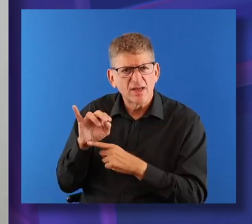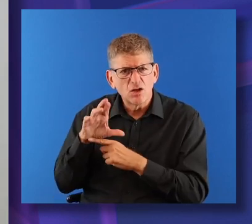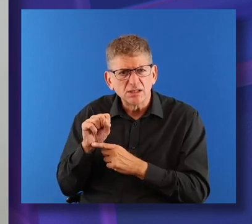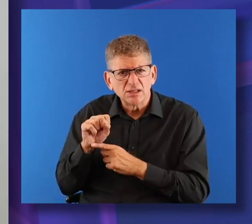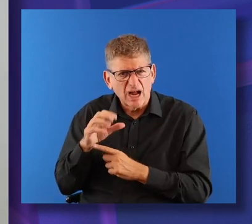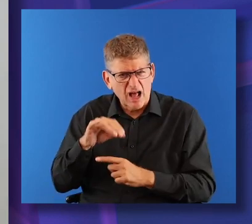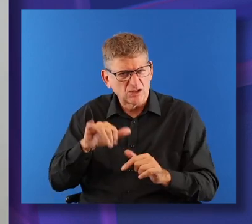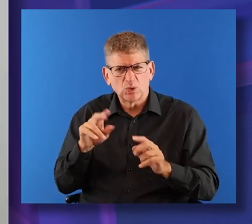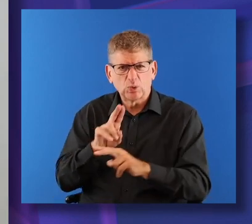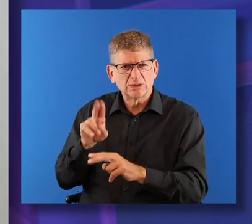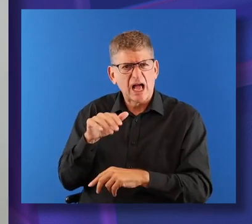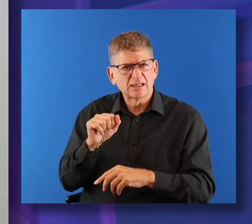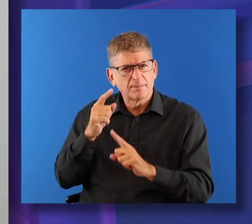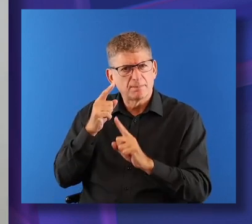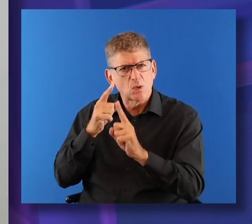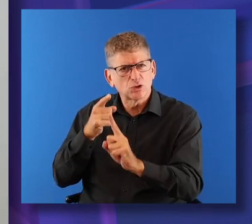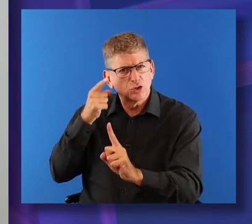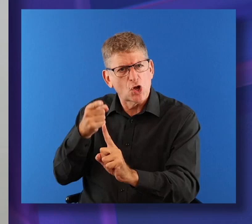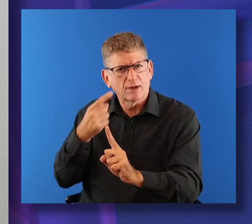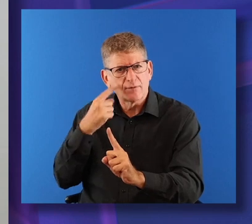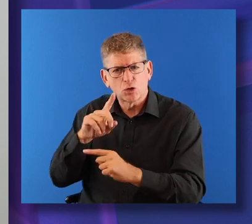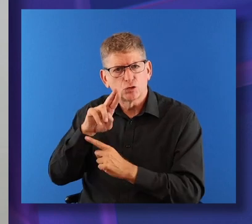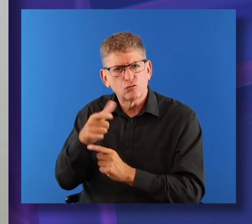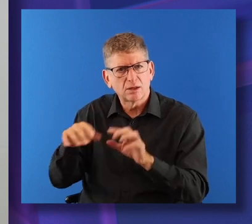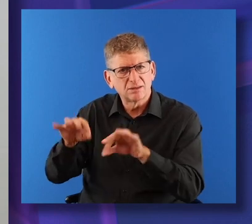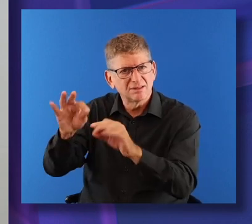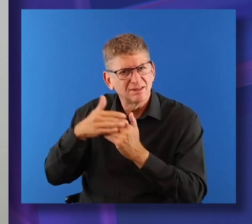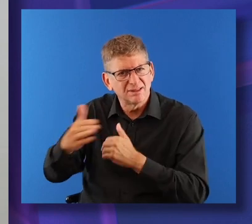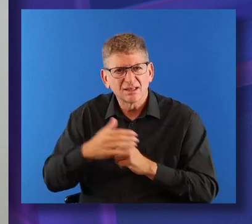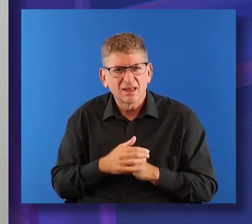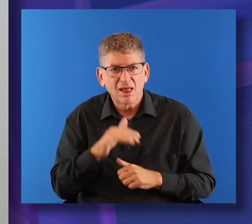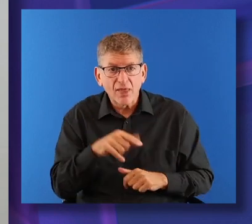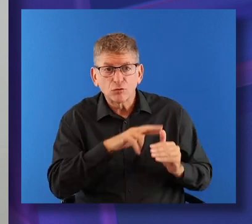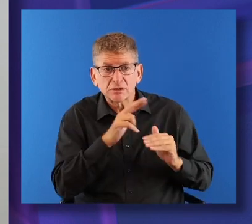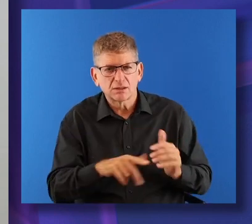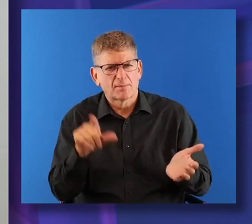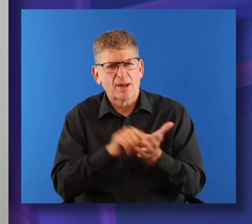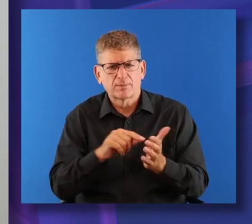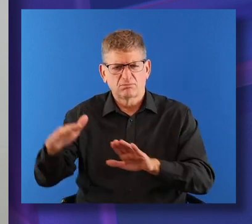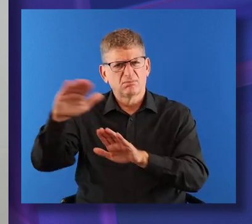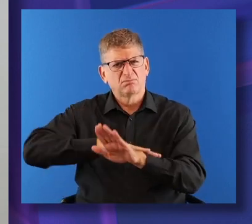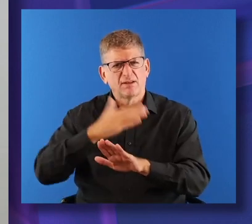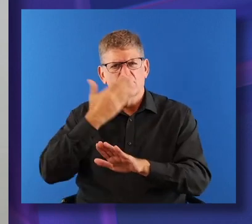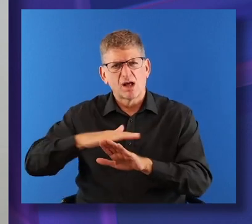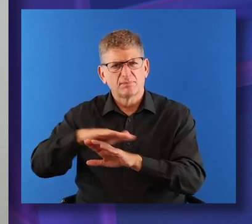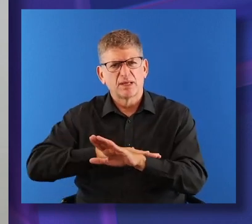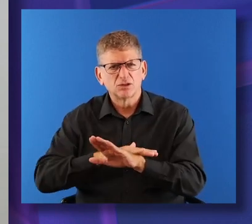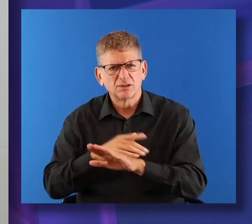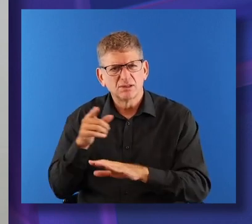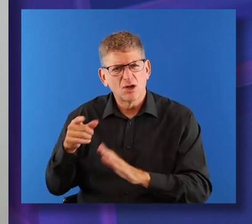cover page article in Advanced Theory and Simulation and got great attention from the research community.